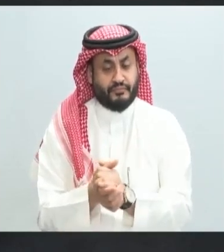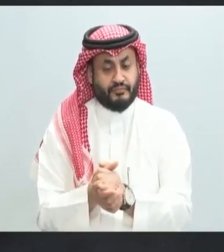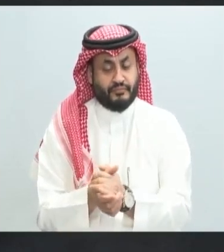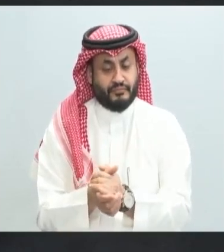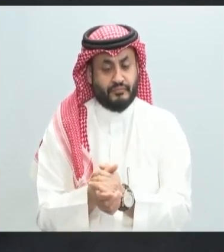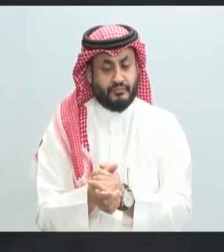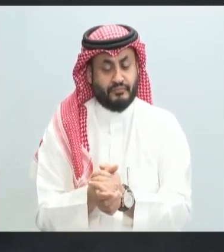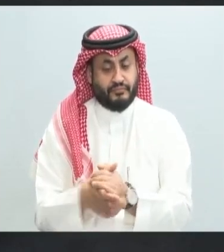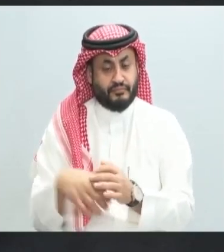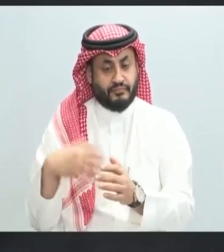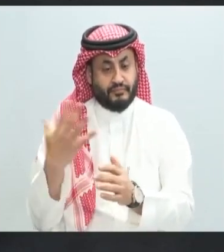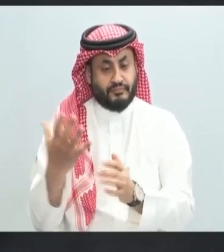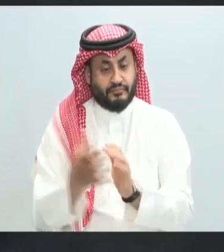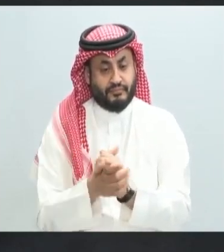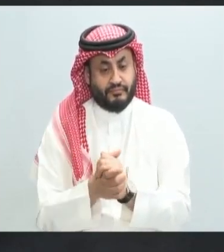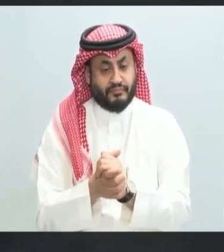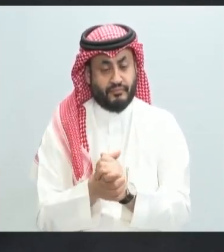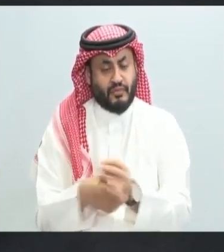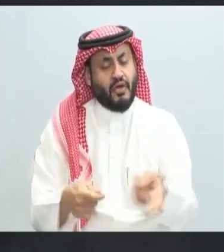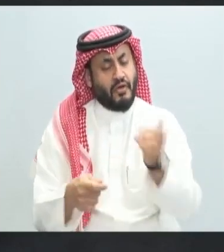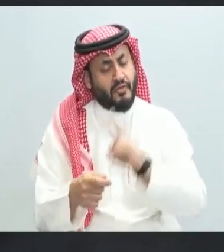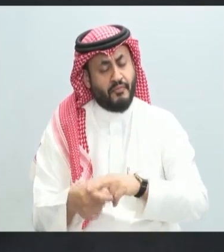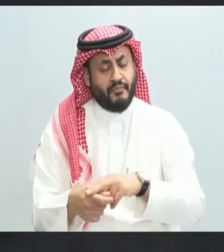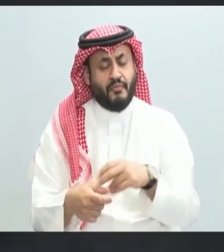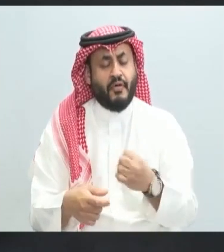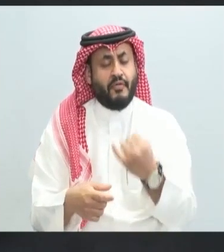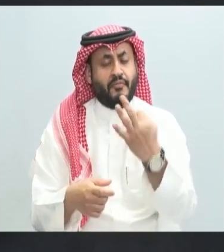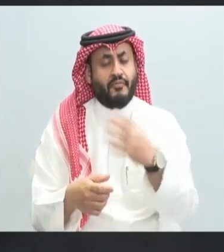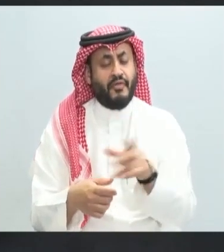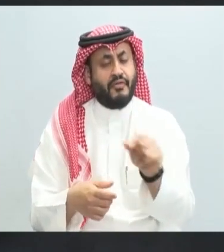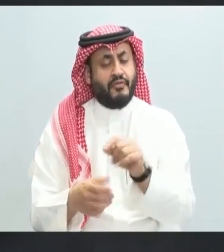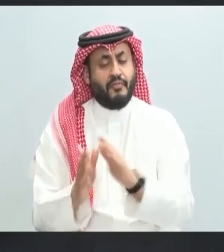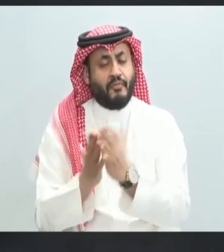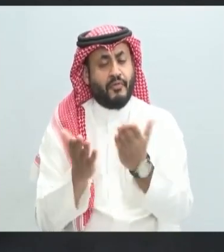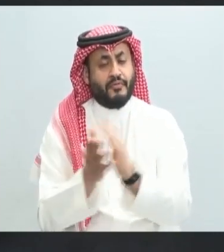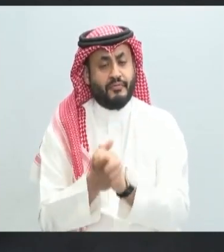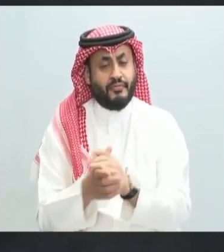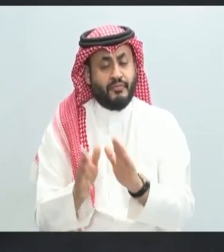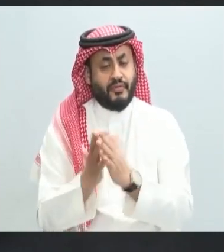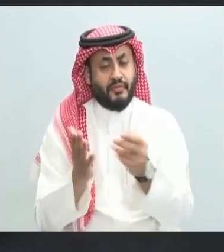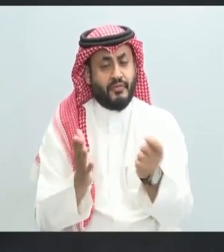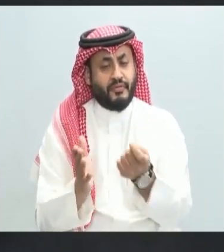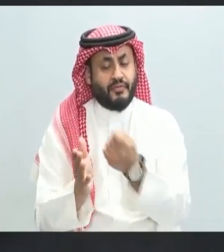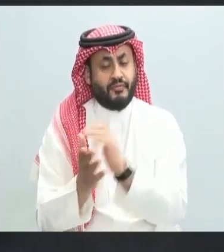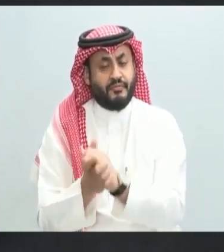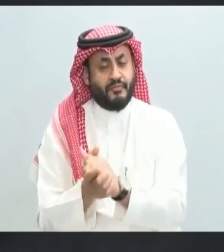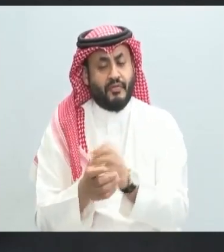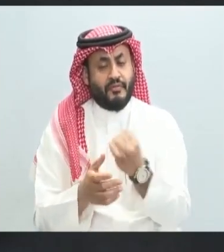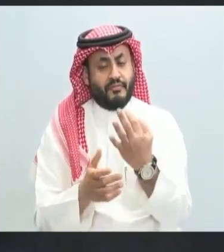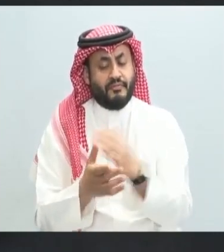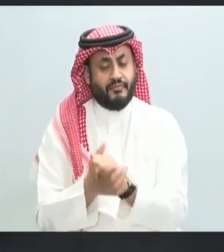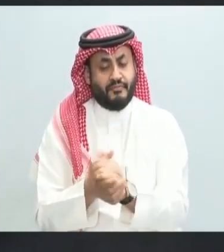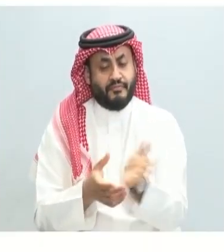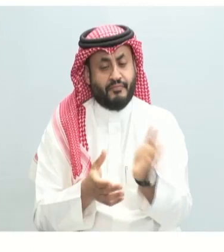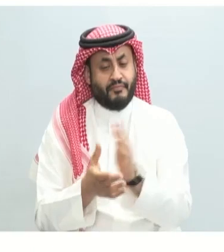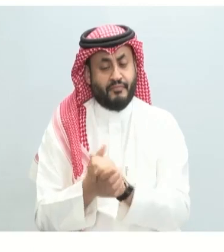So five things. You can add also to these five things, like books, notebooks, and so on. And after